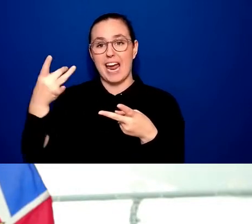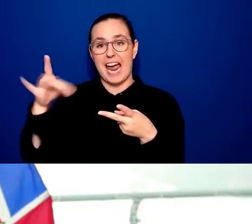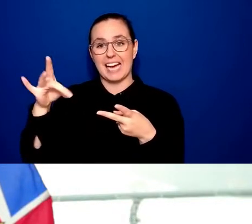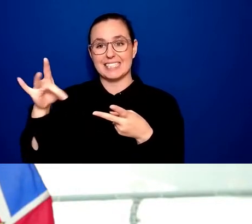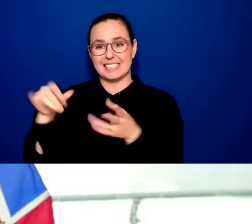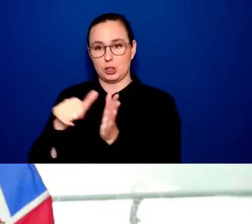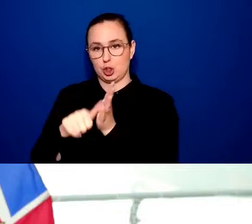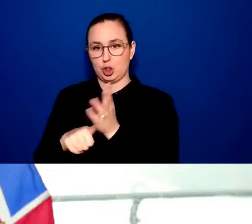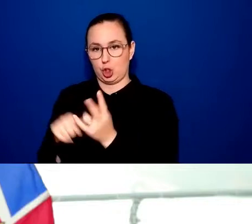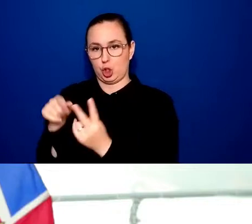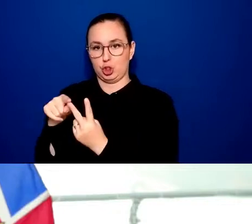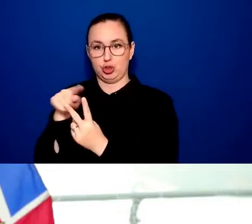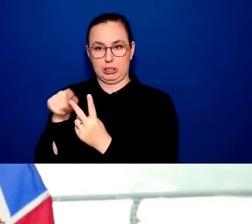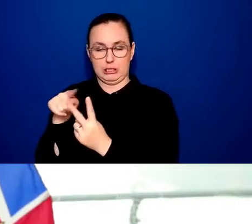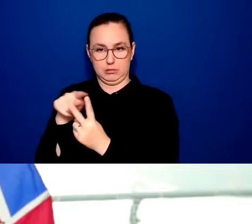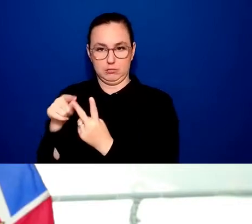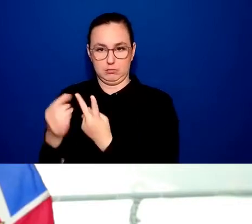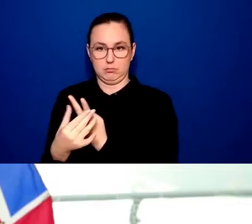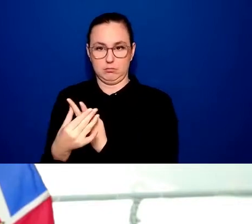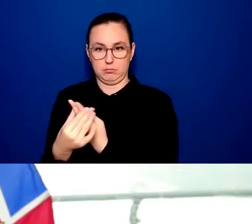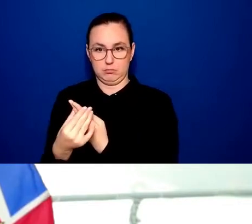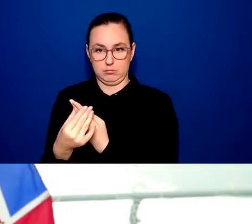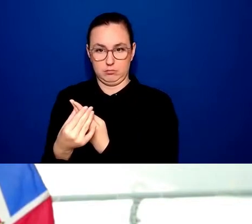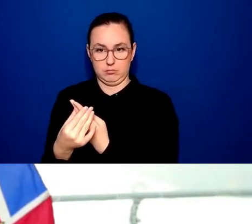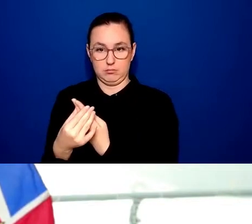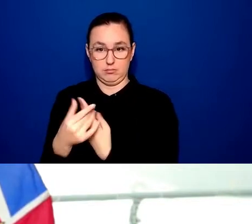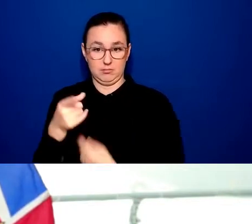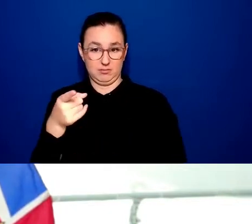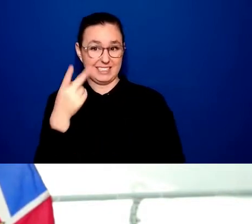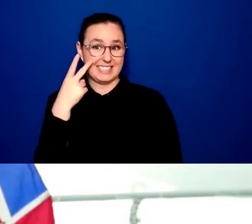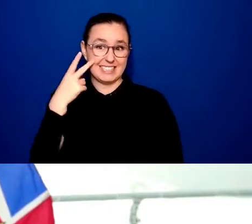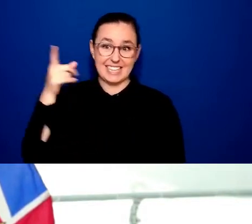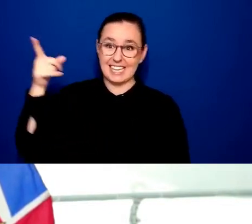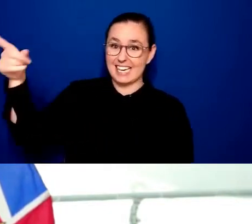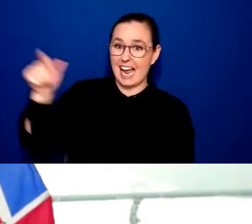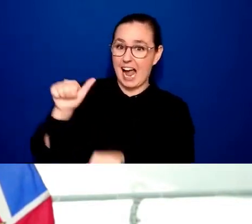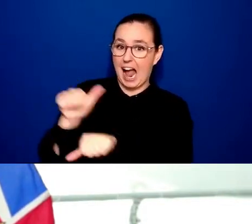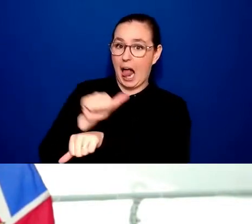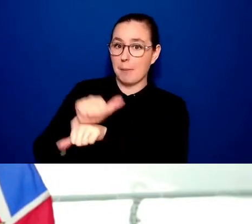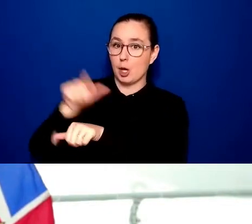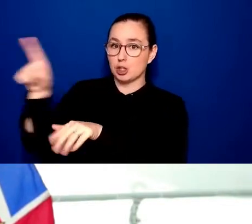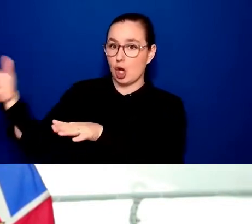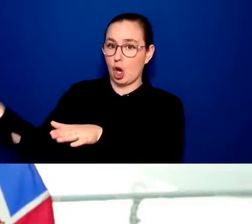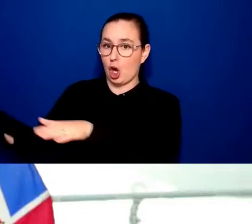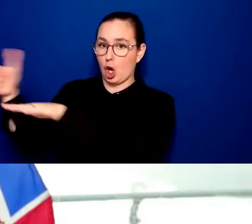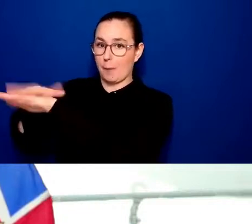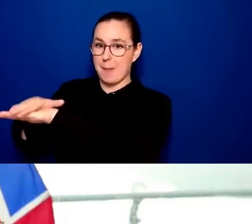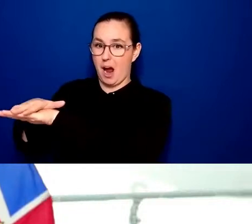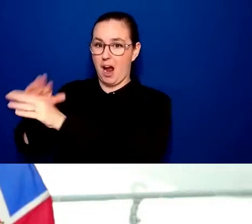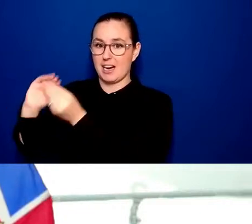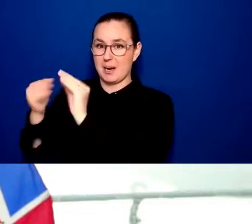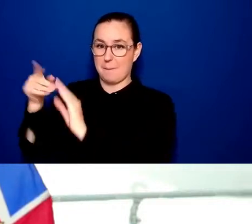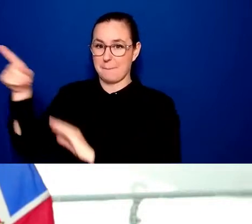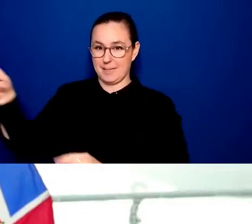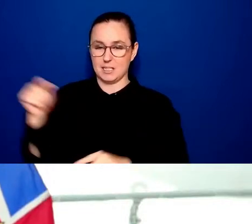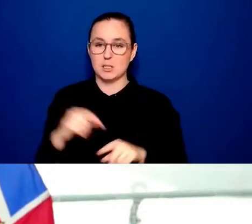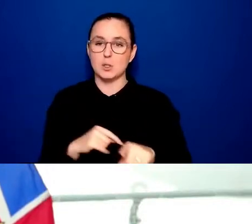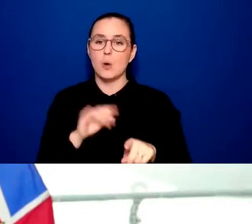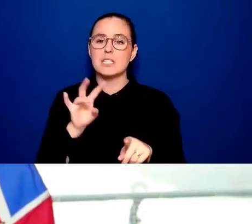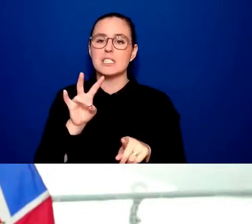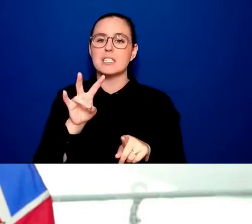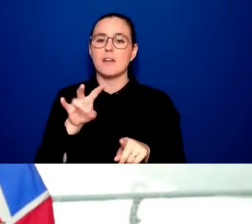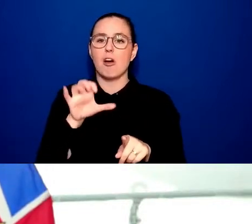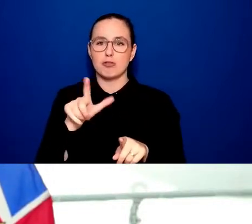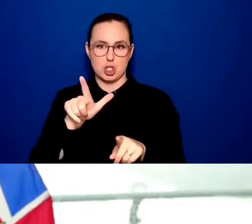see these numbers in Alberta where they've combined the two right now. This is our total, which is 728 is our